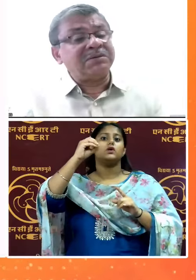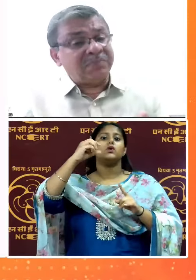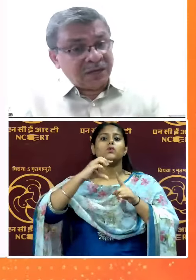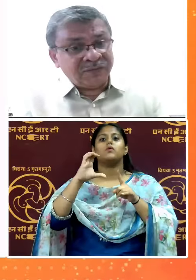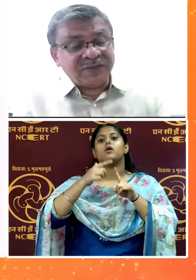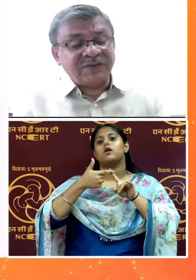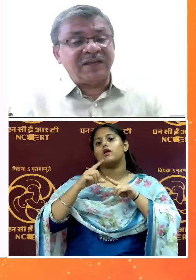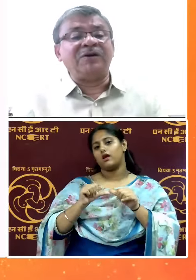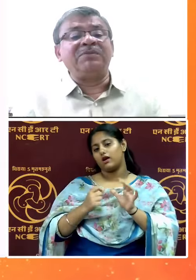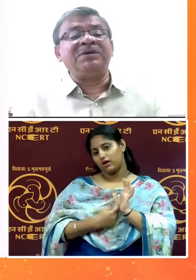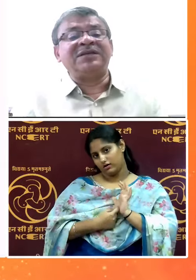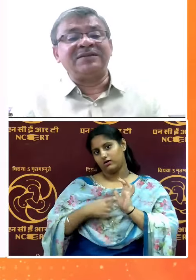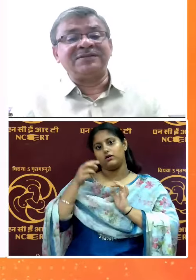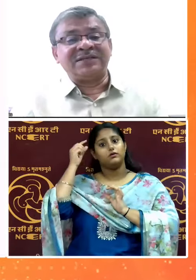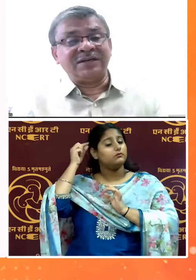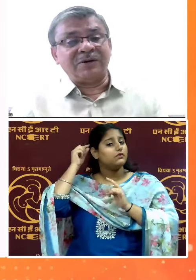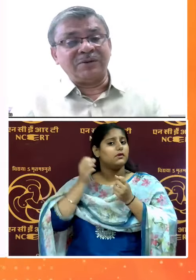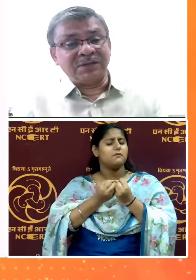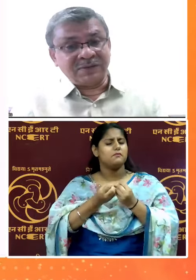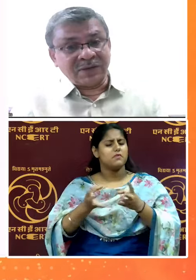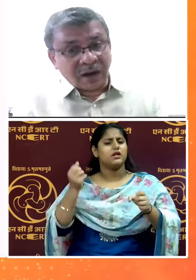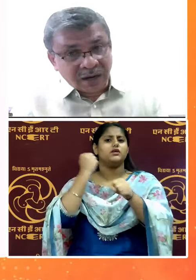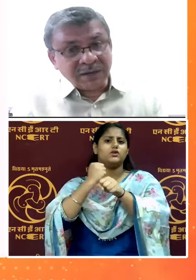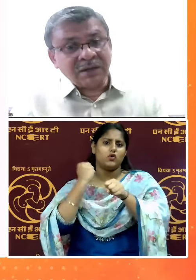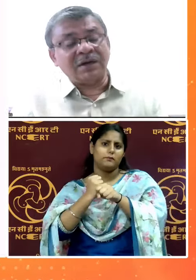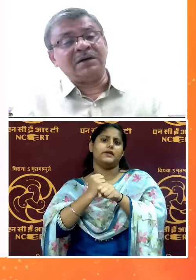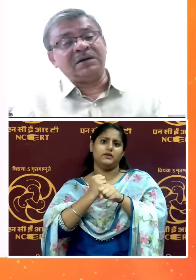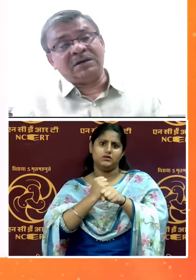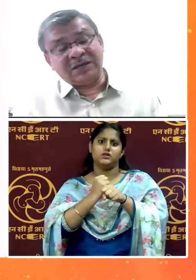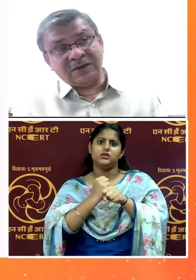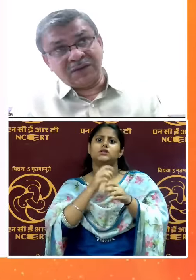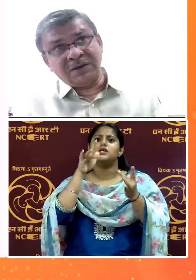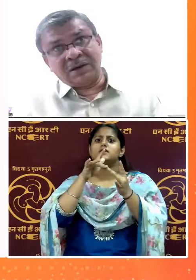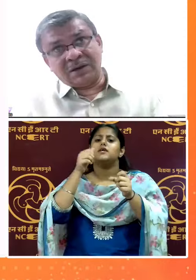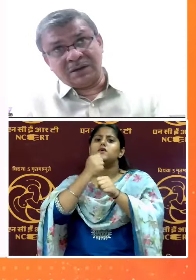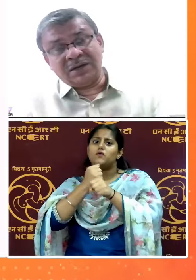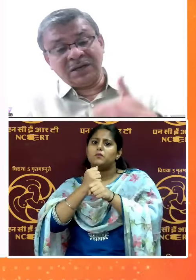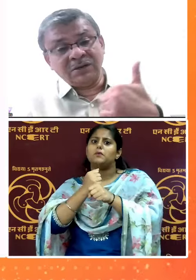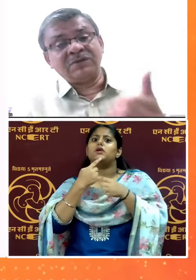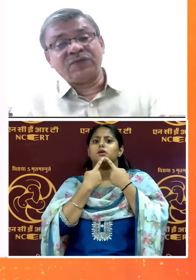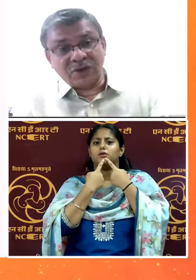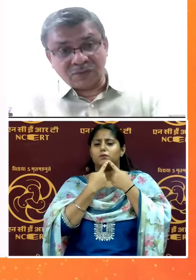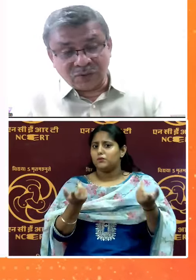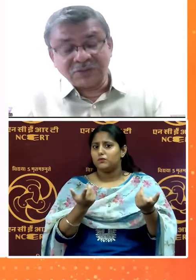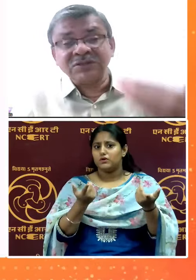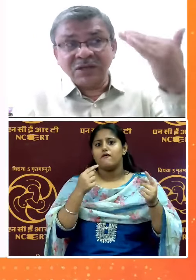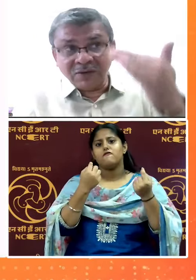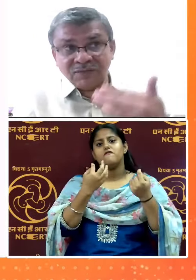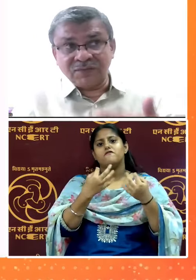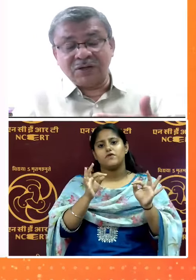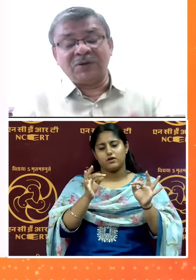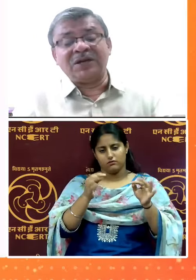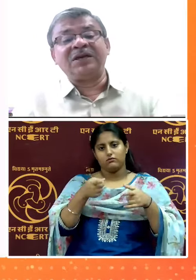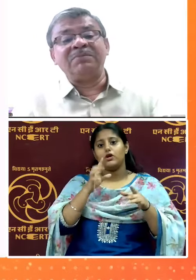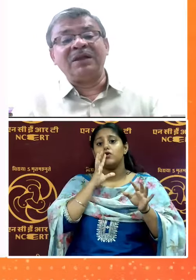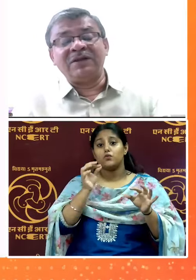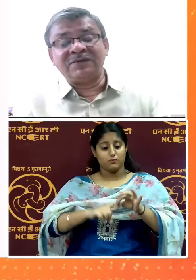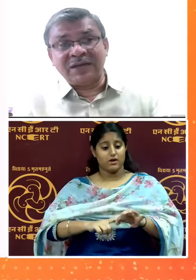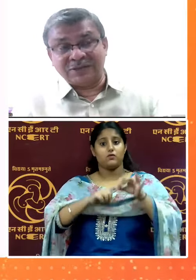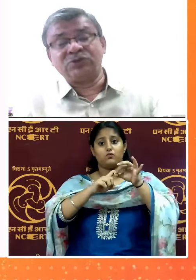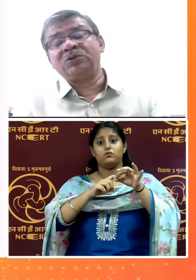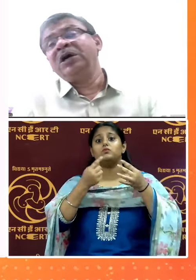affair, but many of the state governments and the central governments are giving it free of cost if your